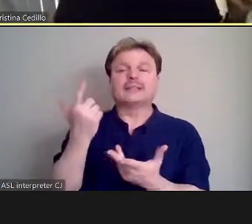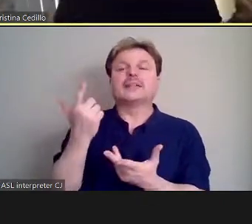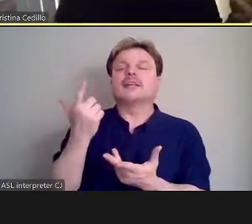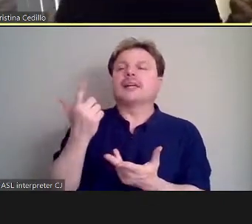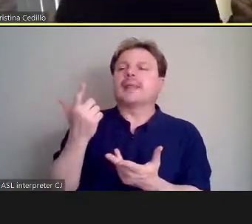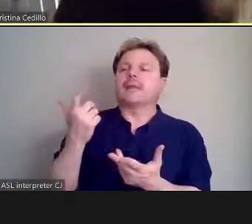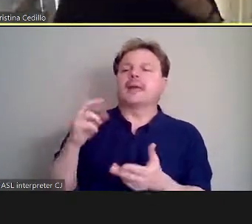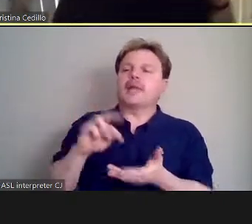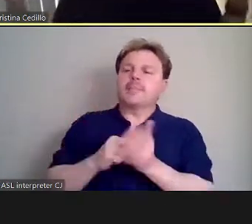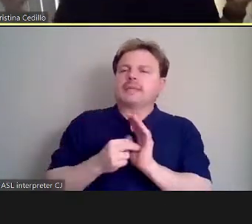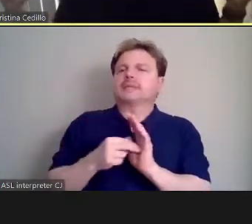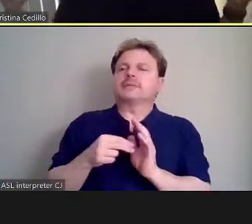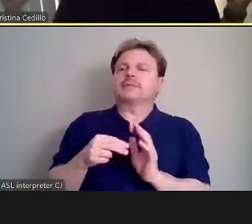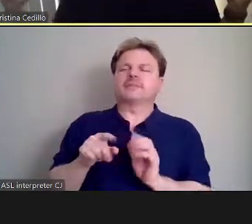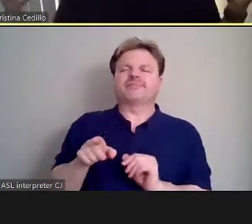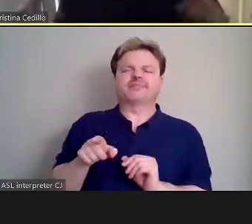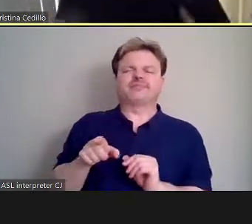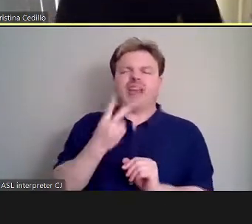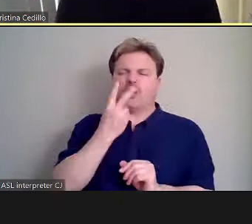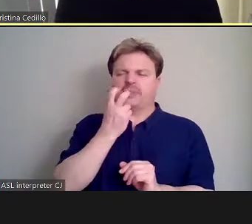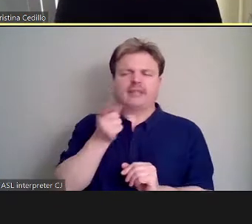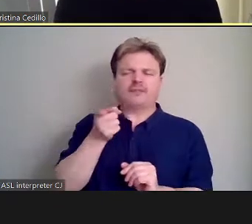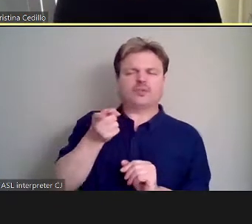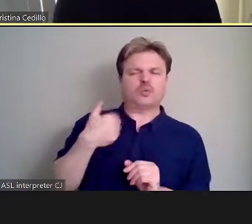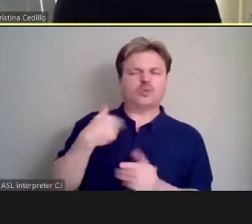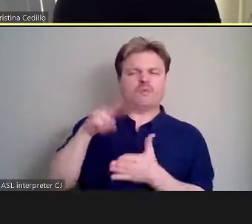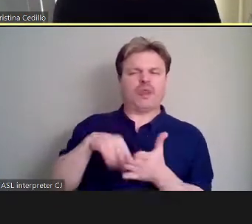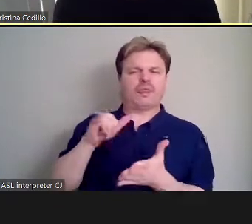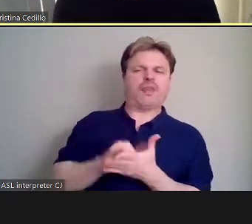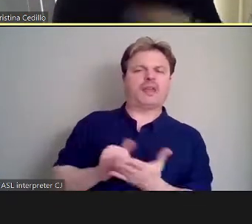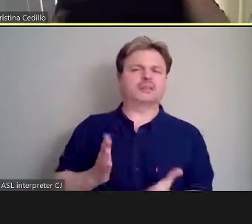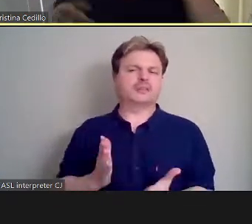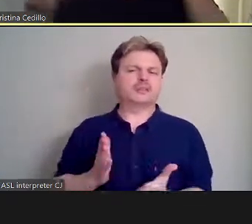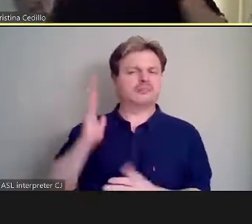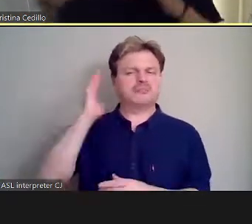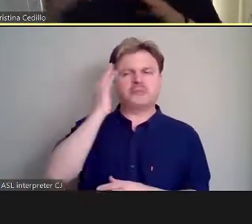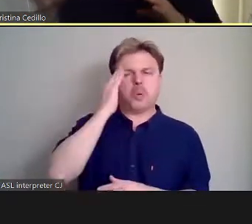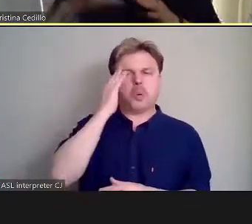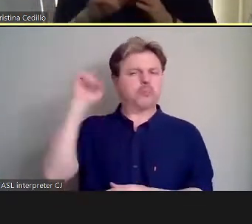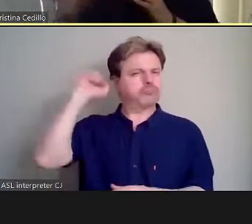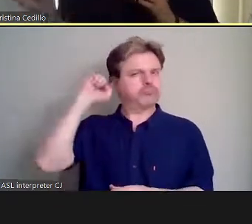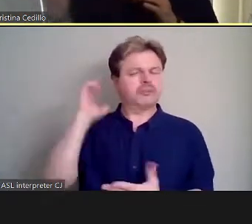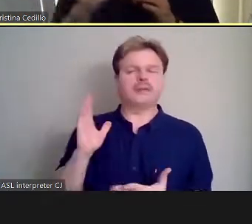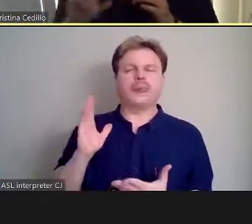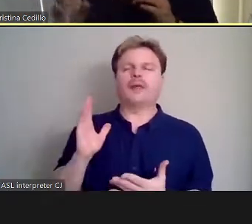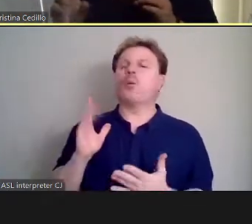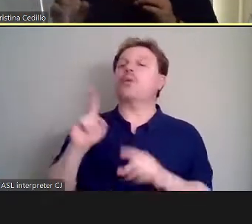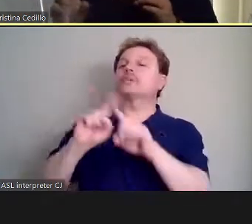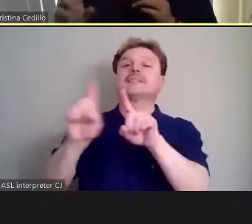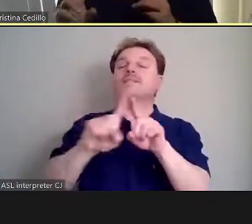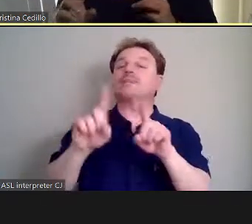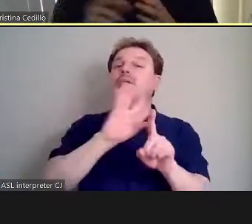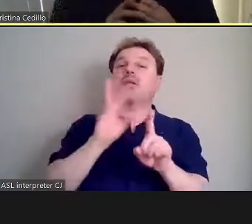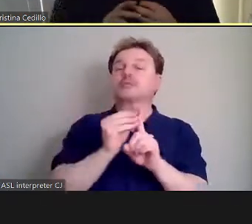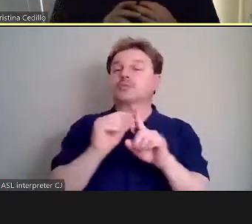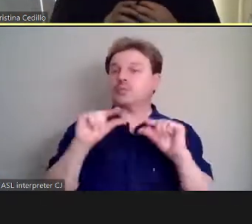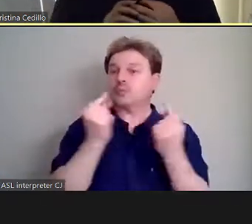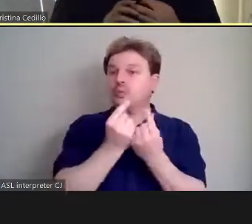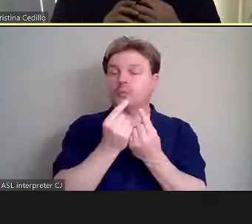that you don't believe that they have read these things. Right. Or if you think about the way different cultural groups